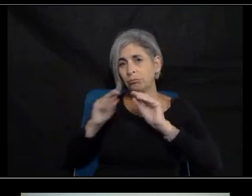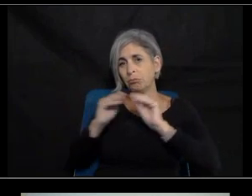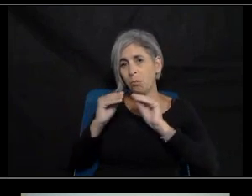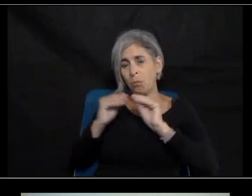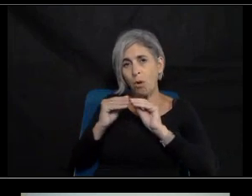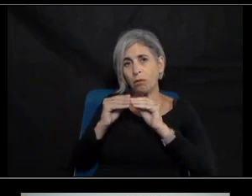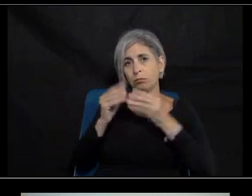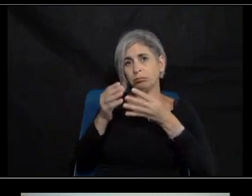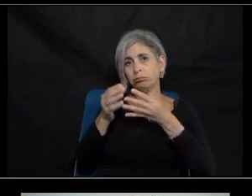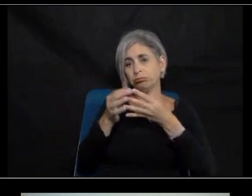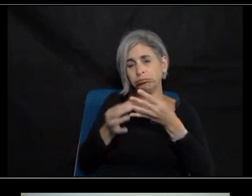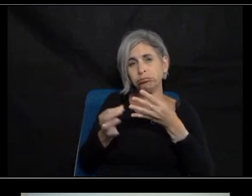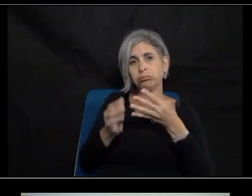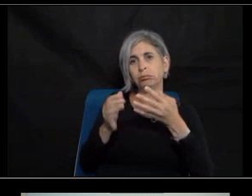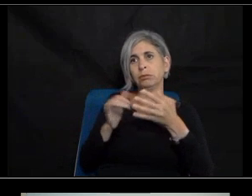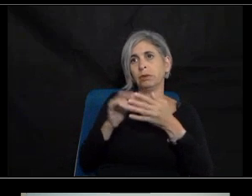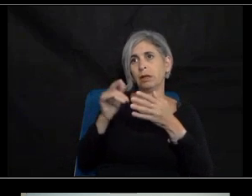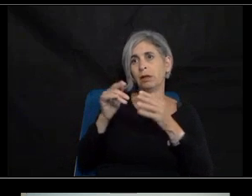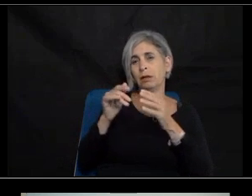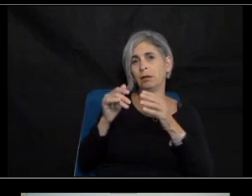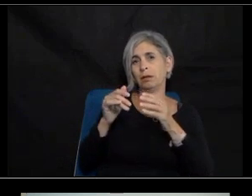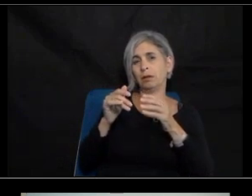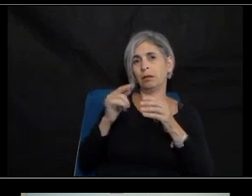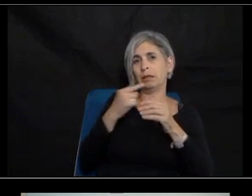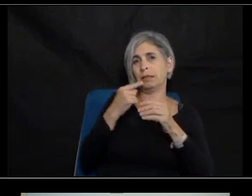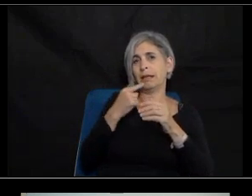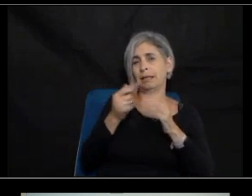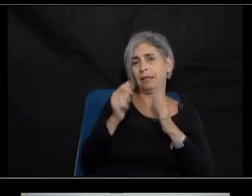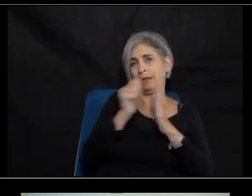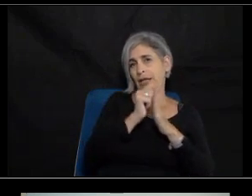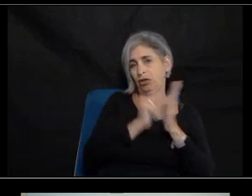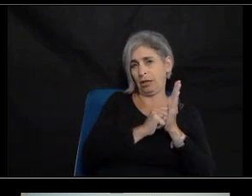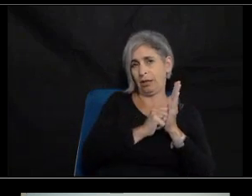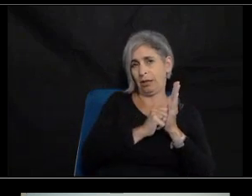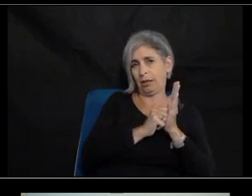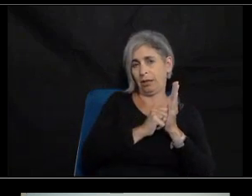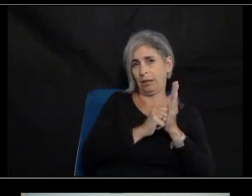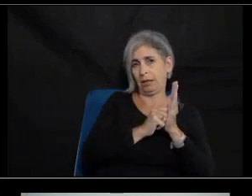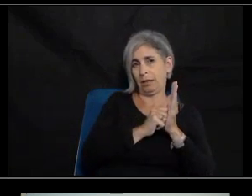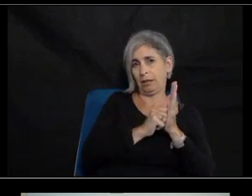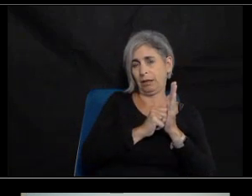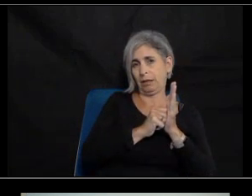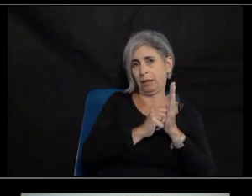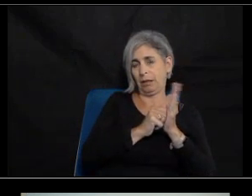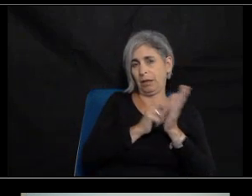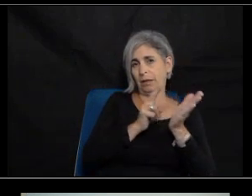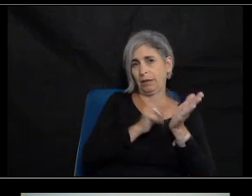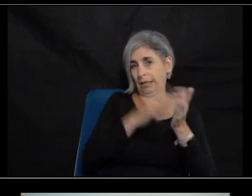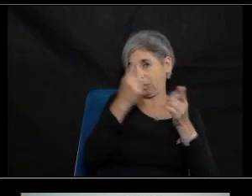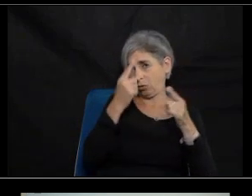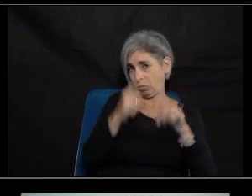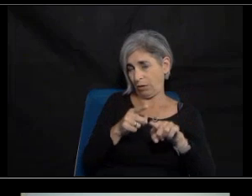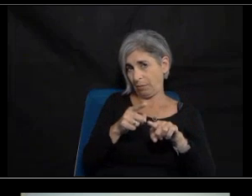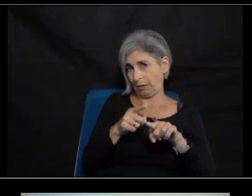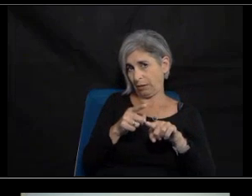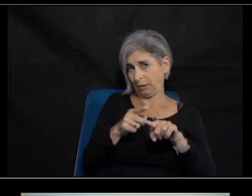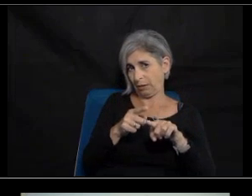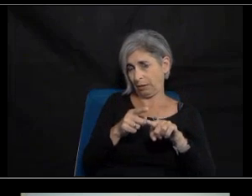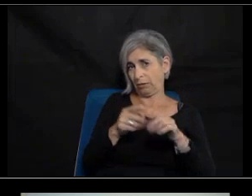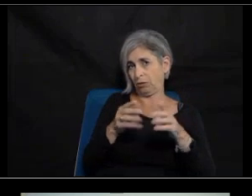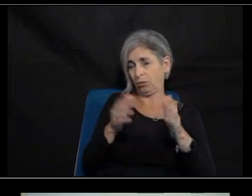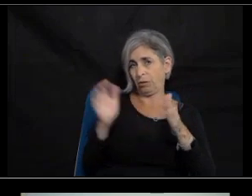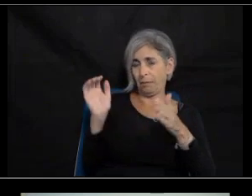the alternative that's listed in your agenda item, which says include the easement releases and new agreements into a comprehensive